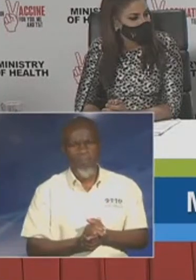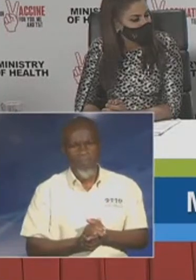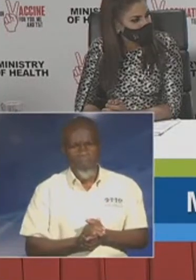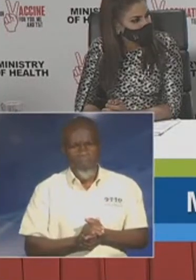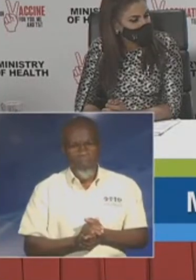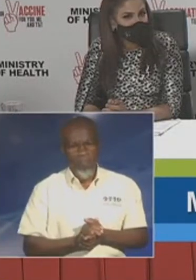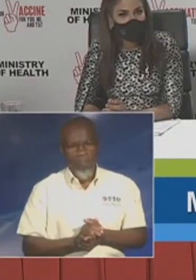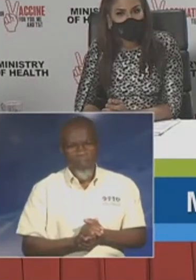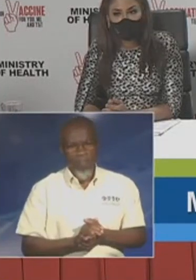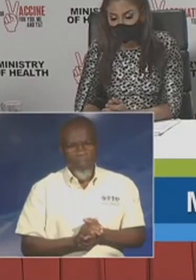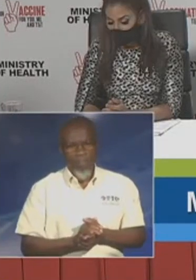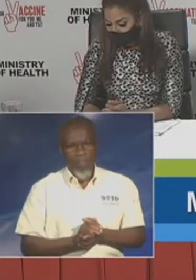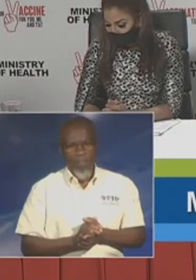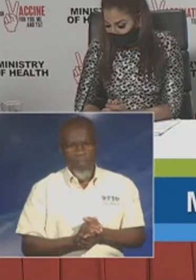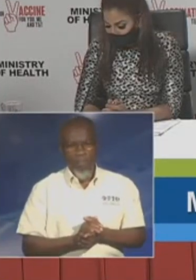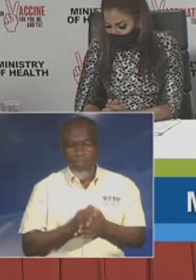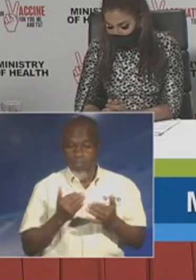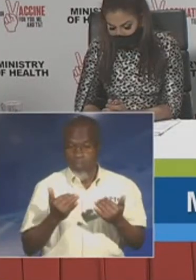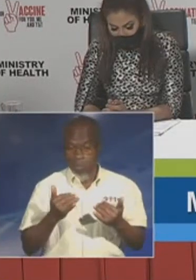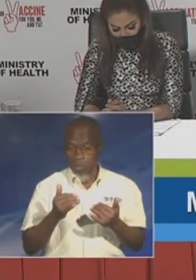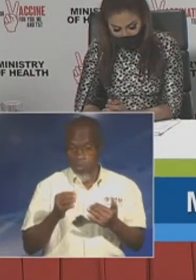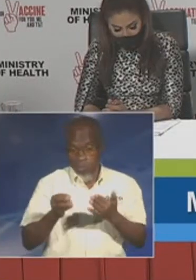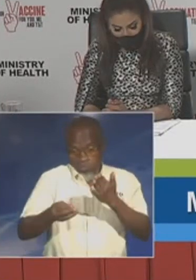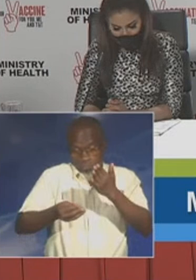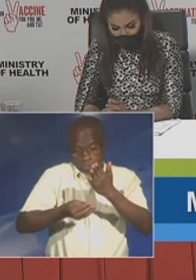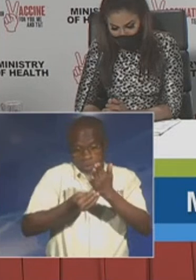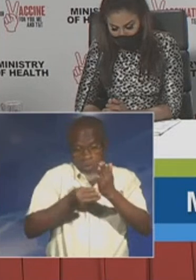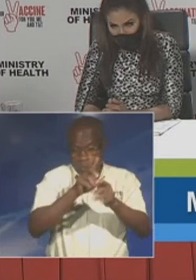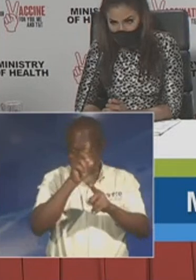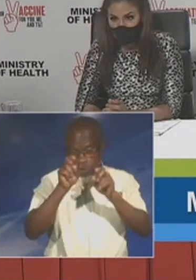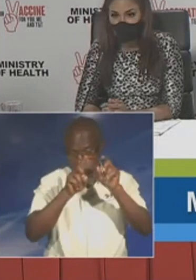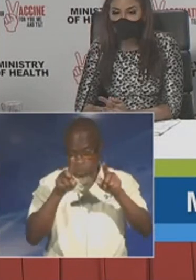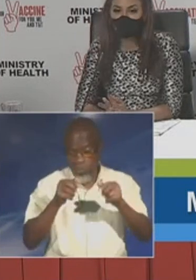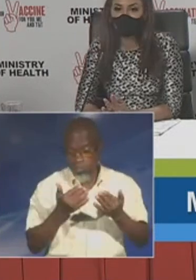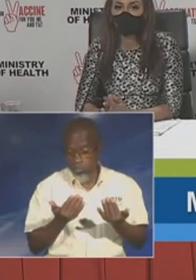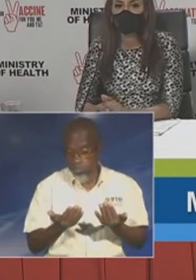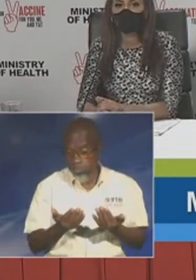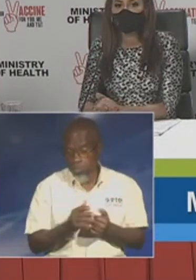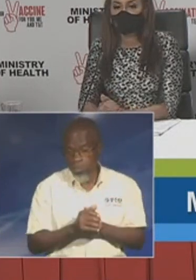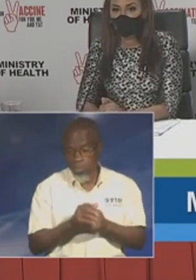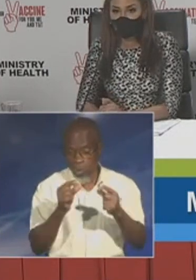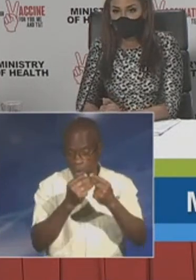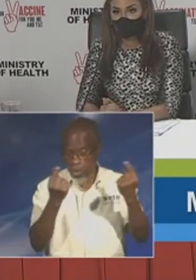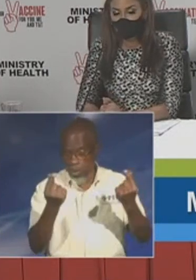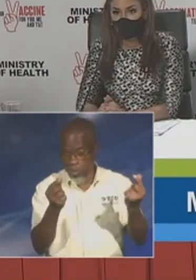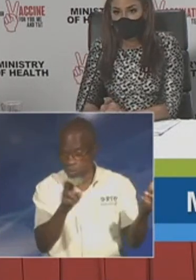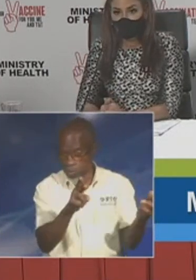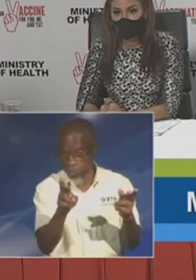go to follow-up questions, and we start with Guardian Media Limited.